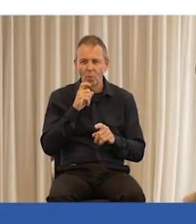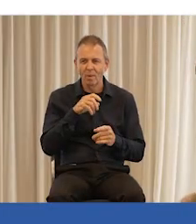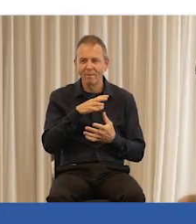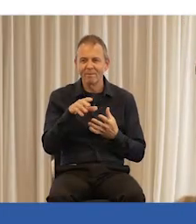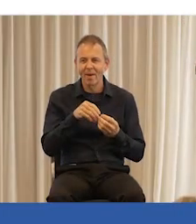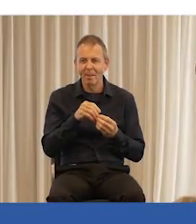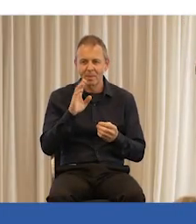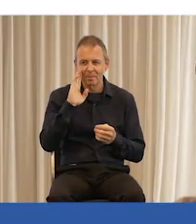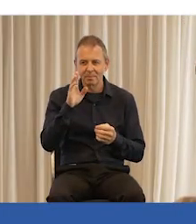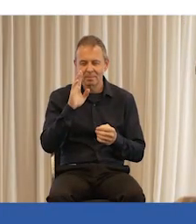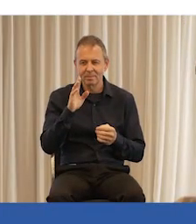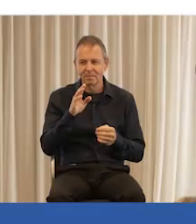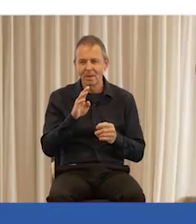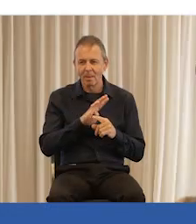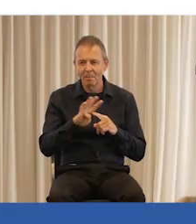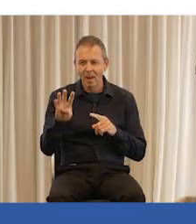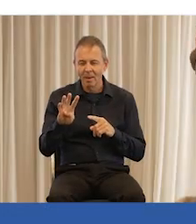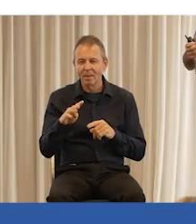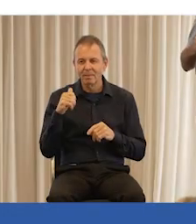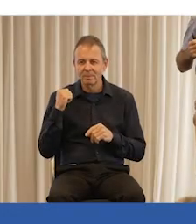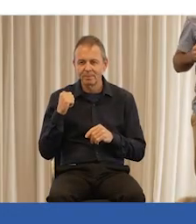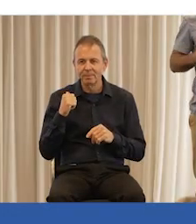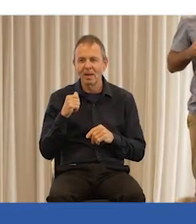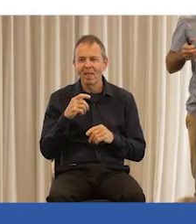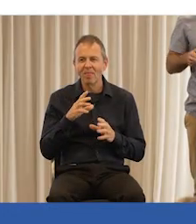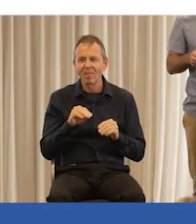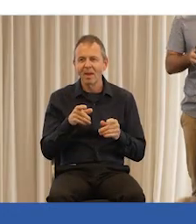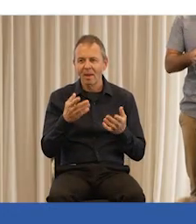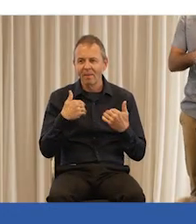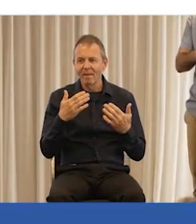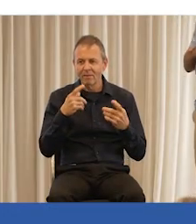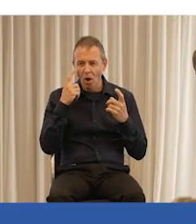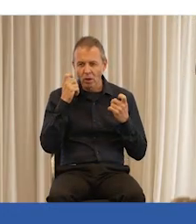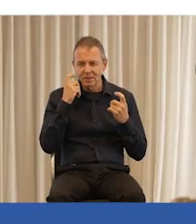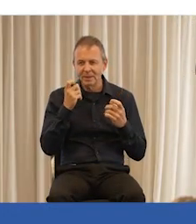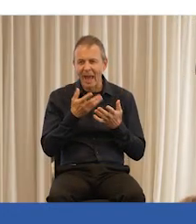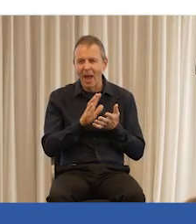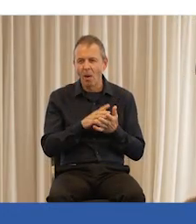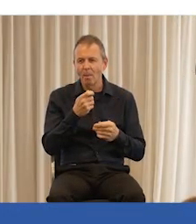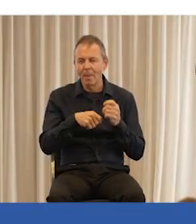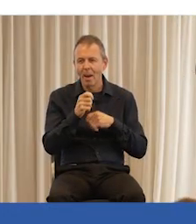panel. Then we'll take some of these ideas into what do we do about this? How do we put this into action?